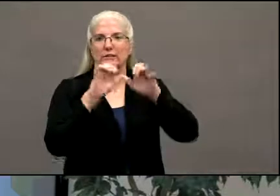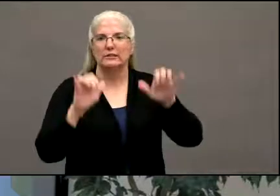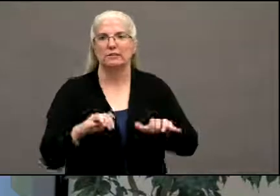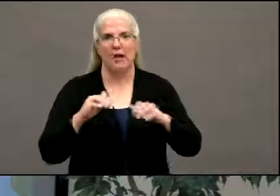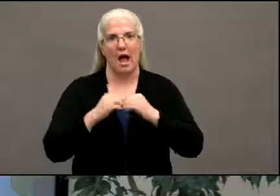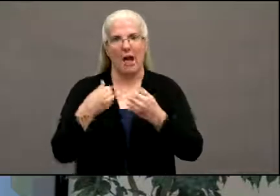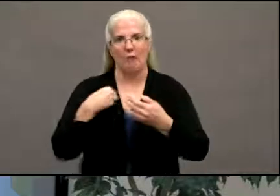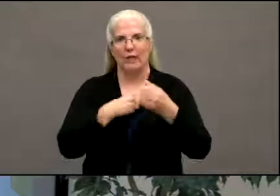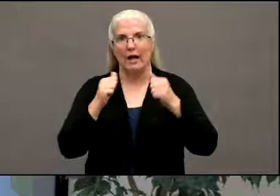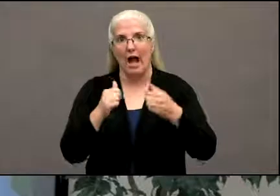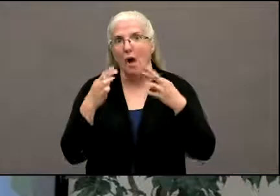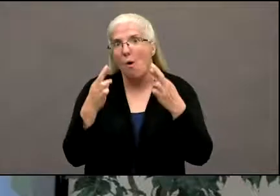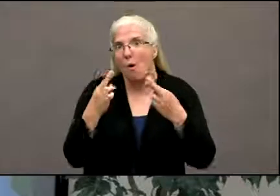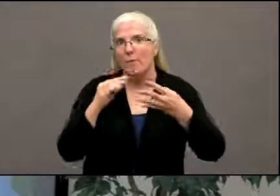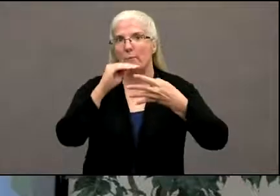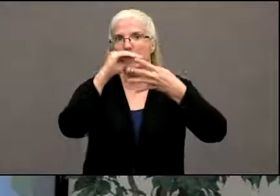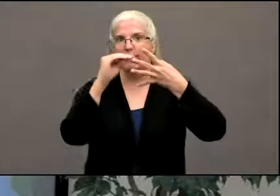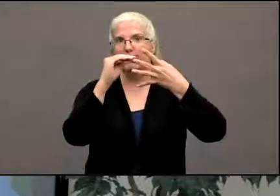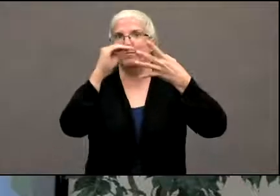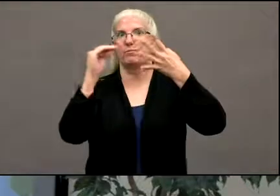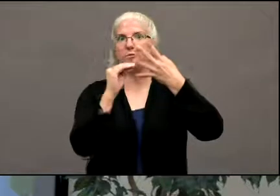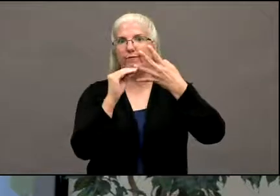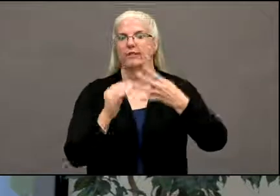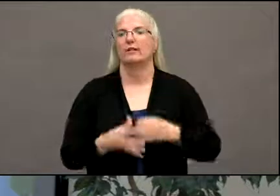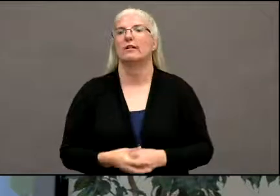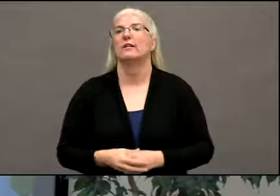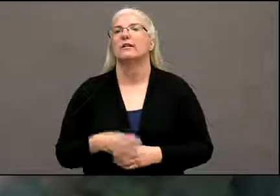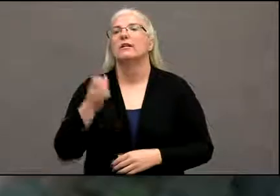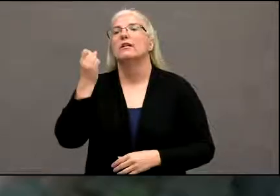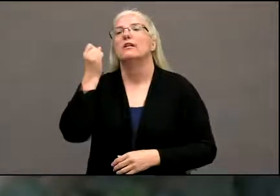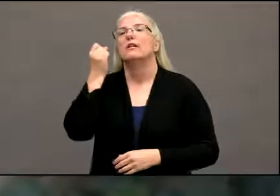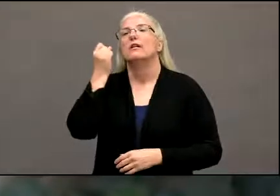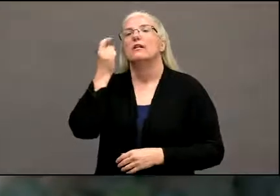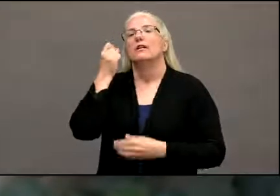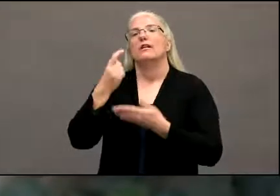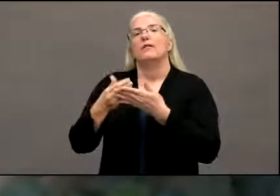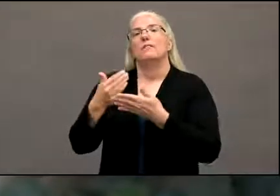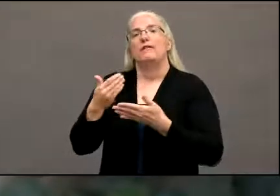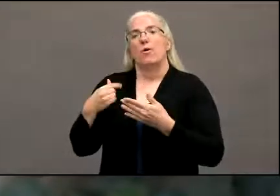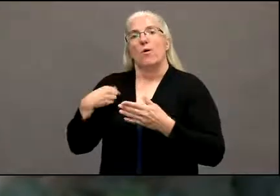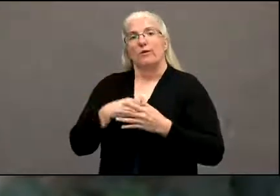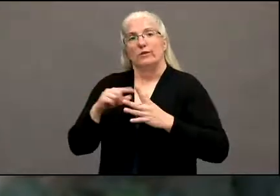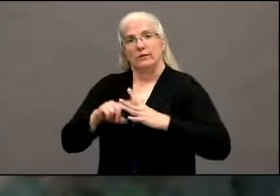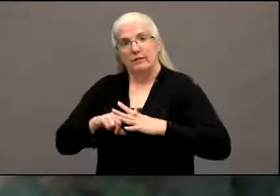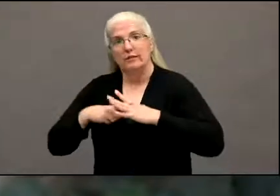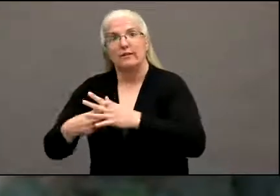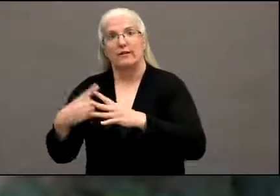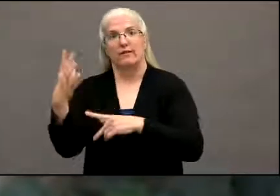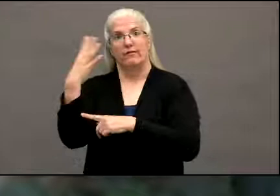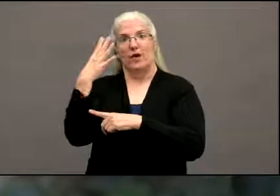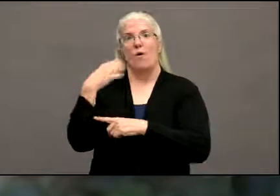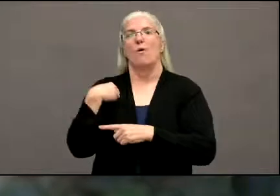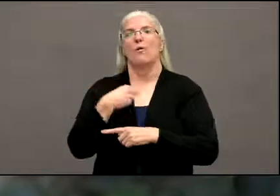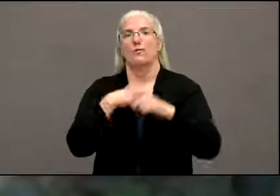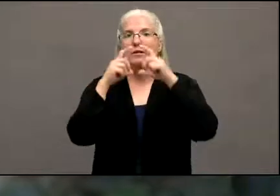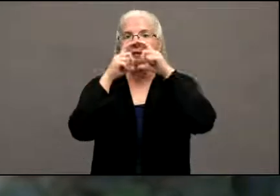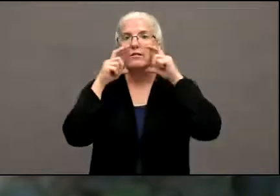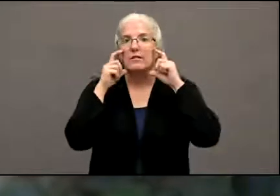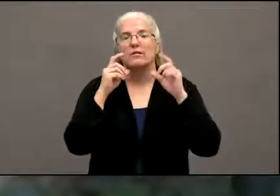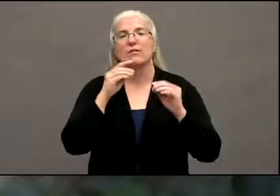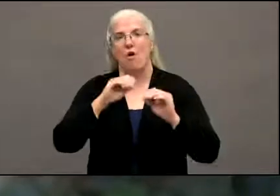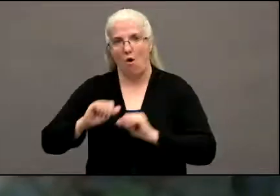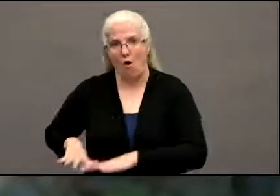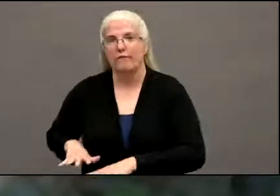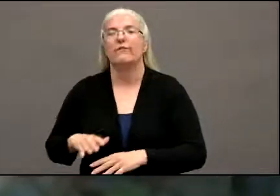level. But first, I want to let you know, prior to this segment, we remove our facial covering so everyone, including the American Sign Language interpreters, can clearly